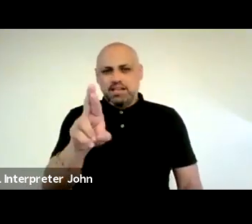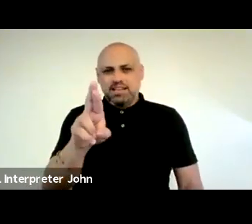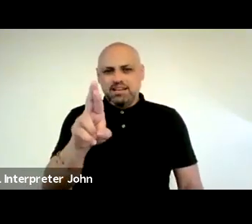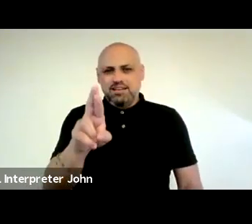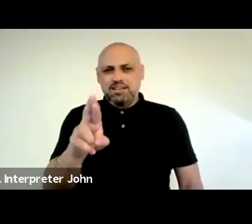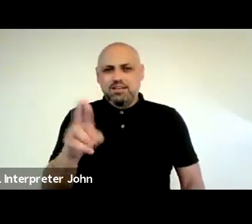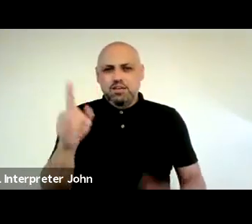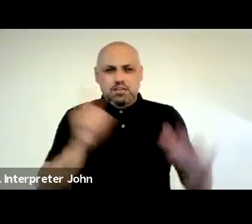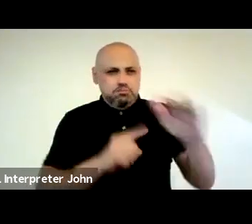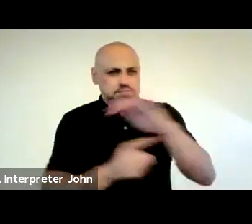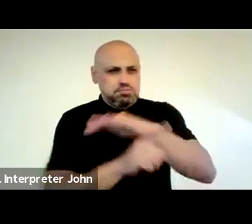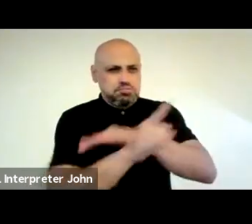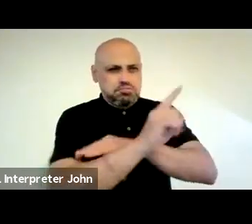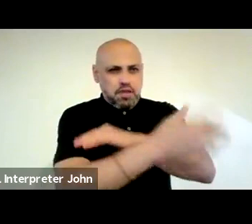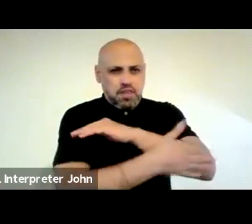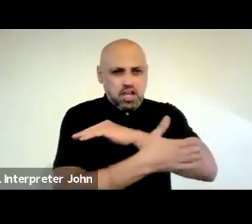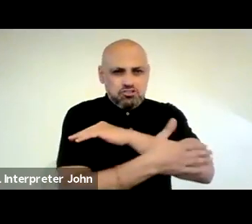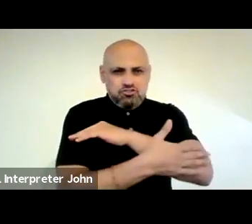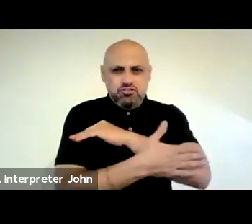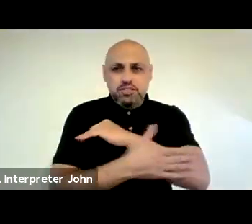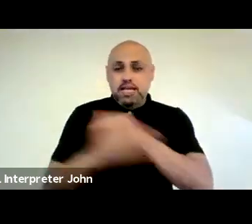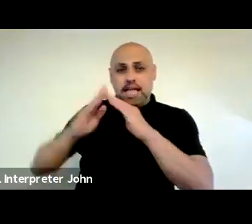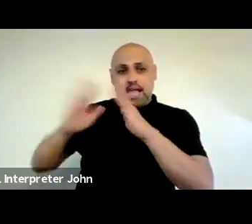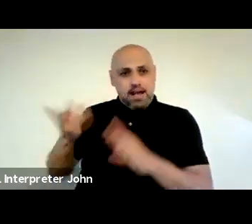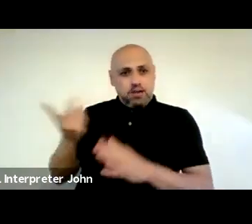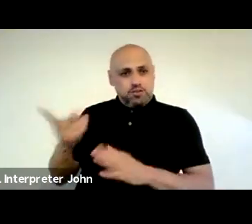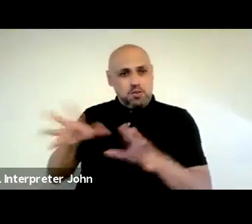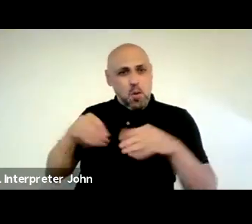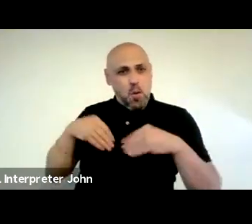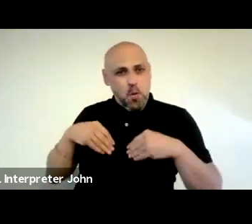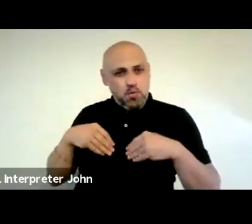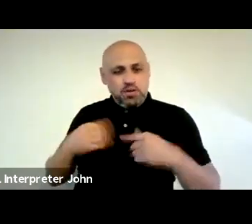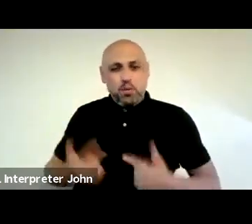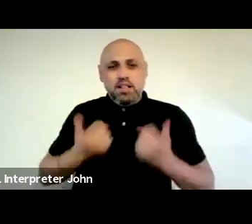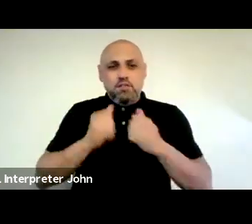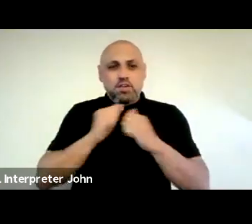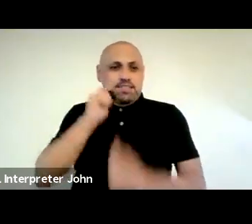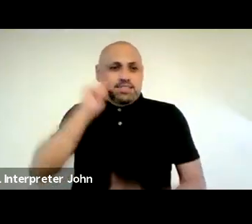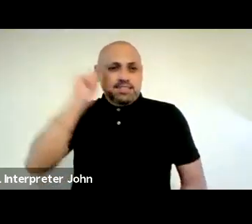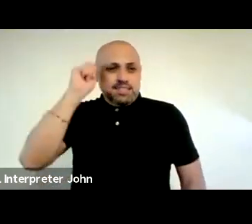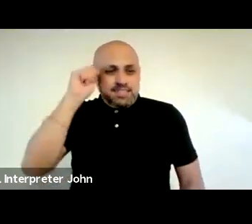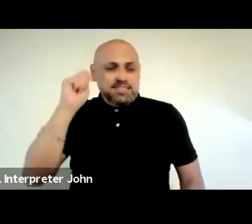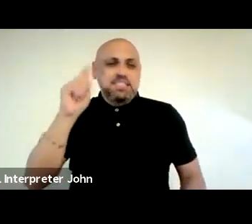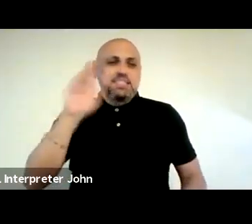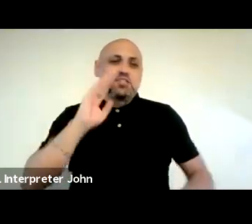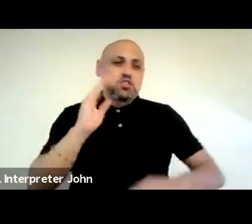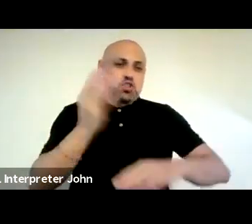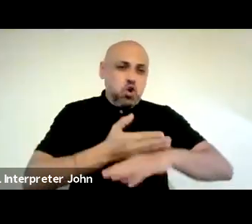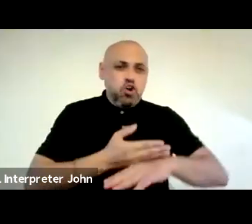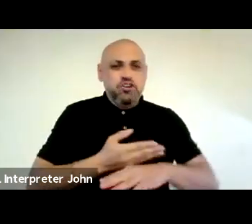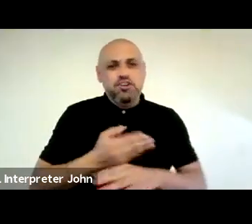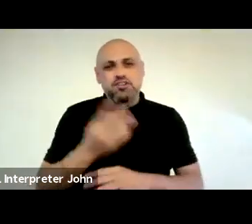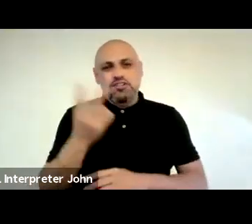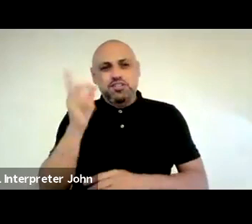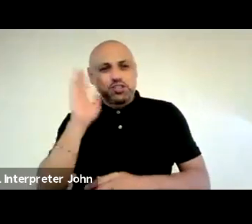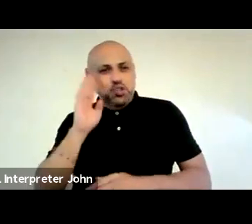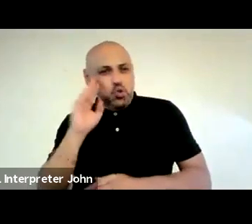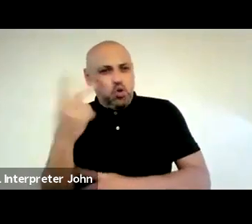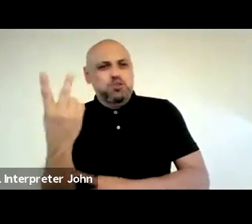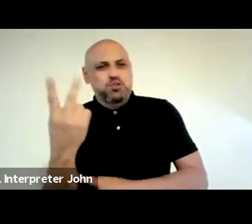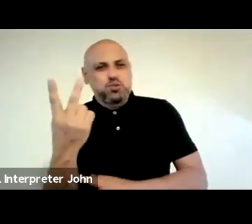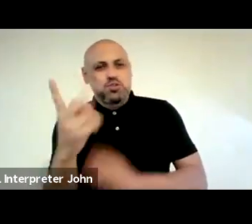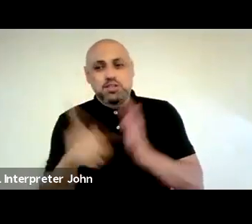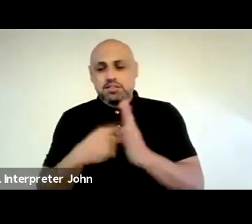explored the country. We own a house and live with our teenage daughter and 2 dogs. Sometimes I don't